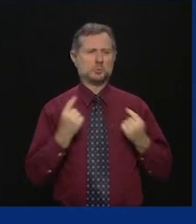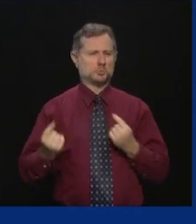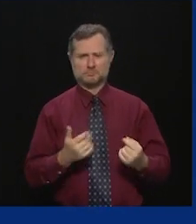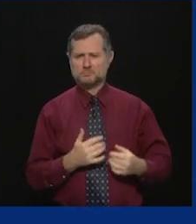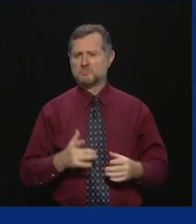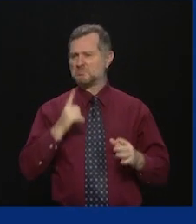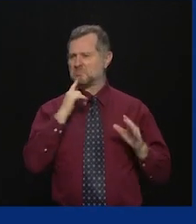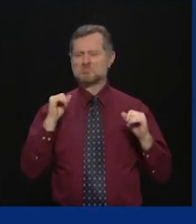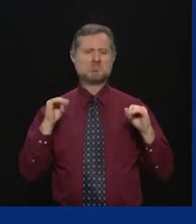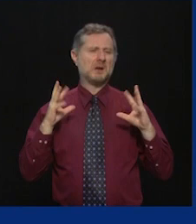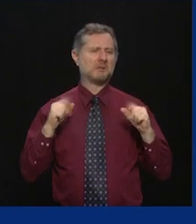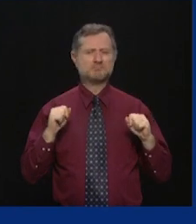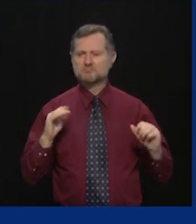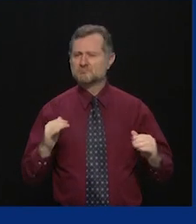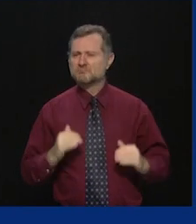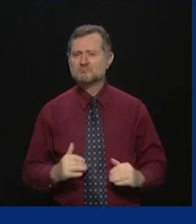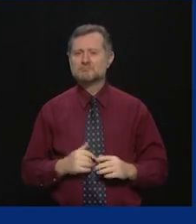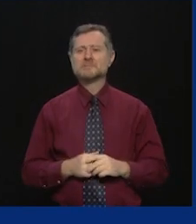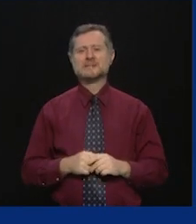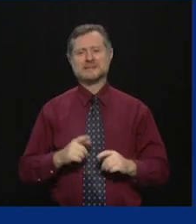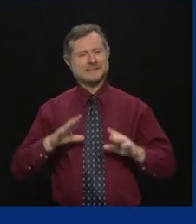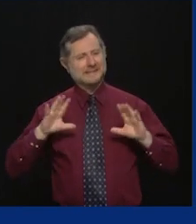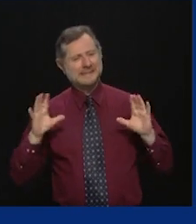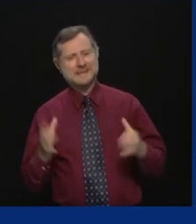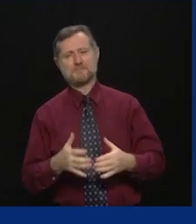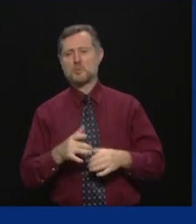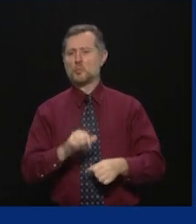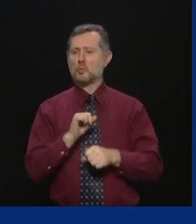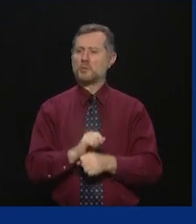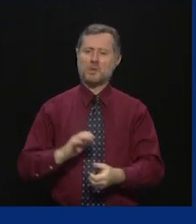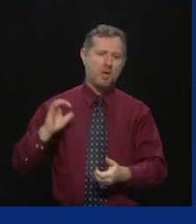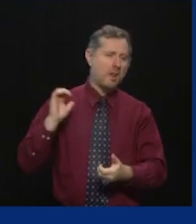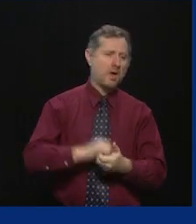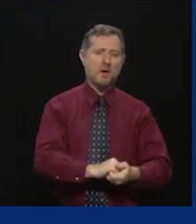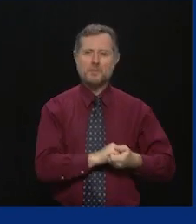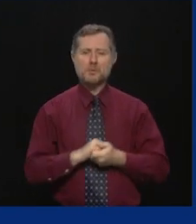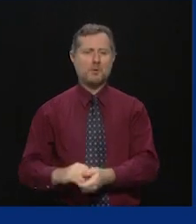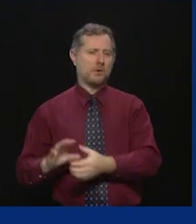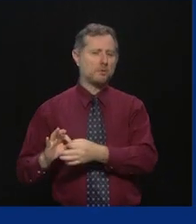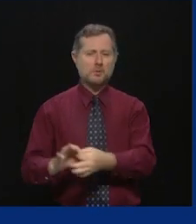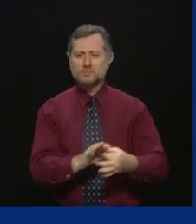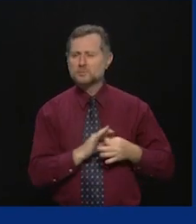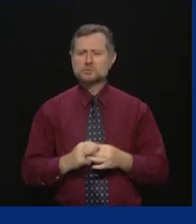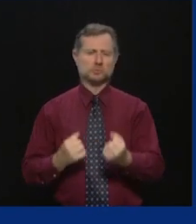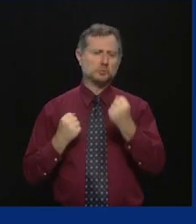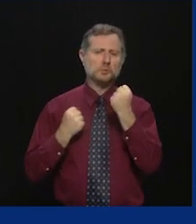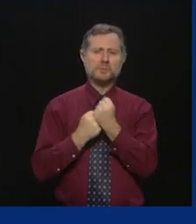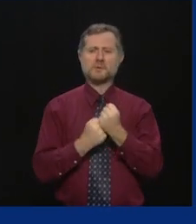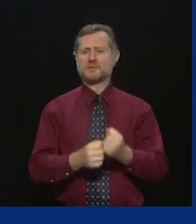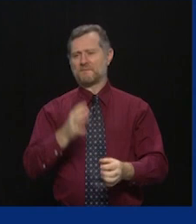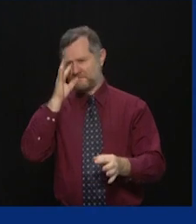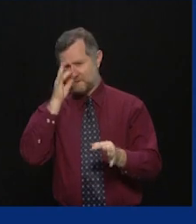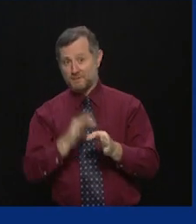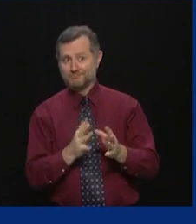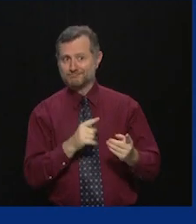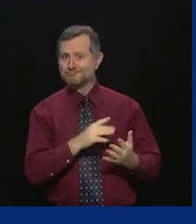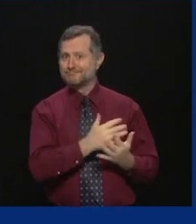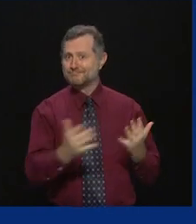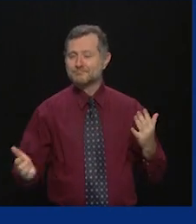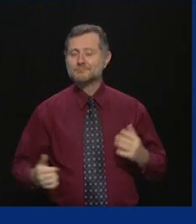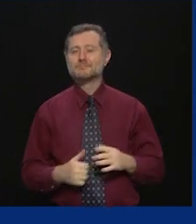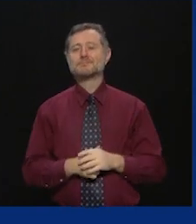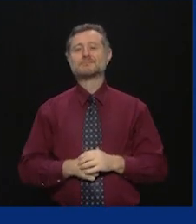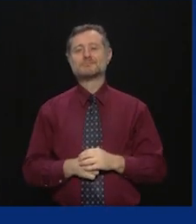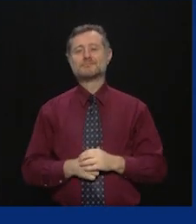So this would not happen without teamwork and collaboration and support and really faith in what's happening here. So for all that made it possible,